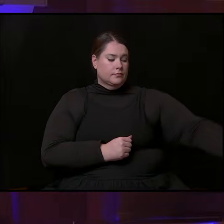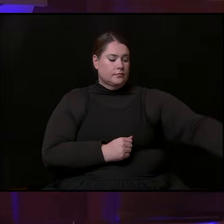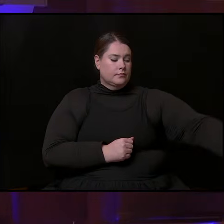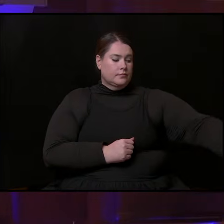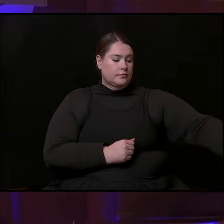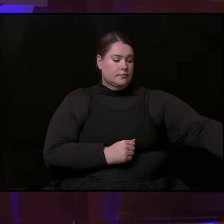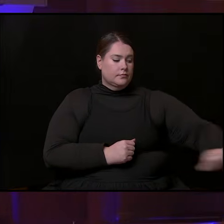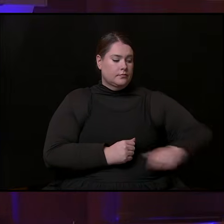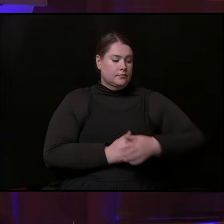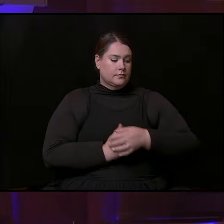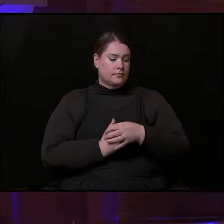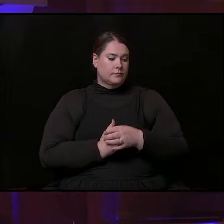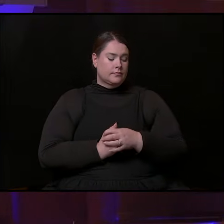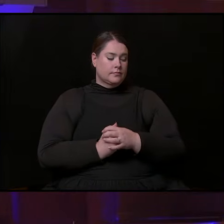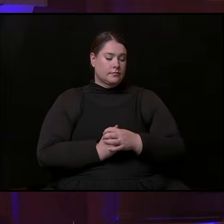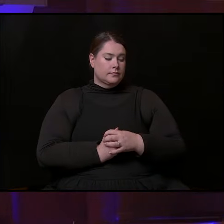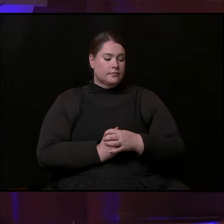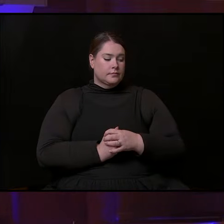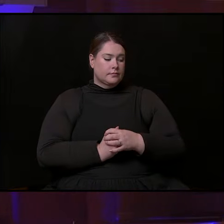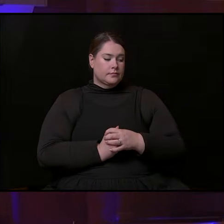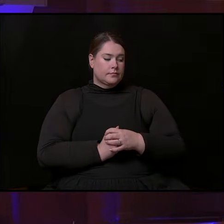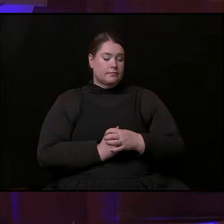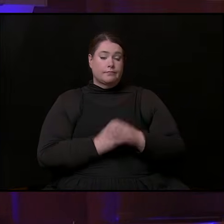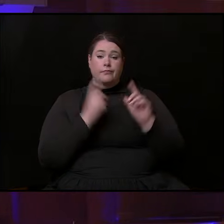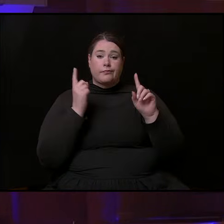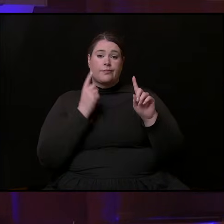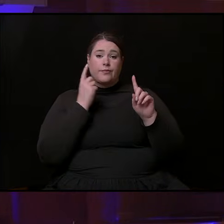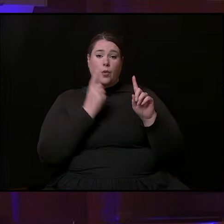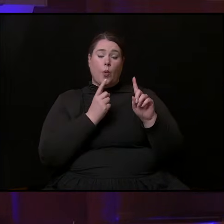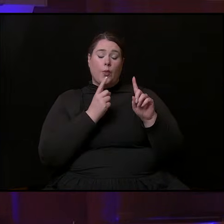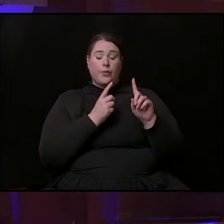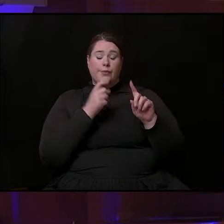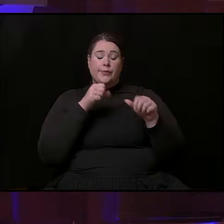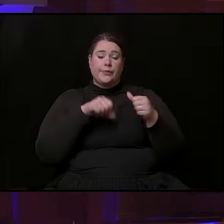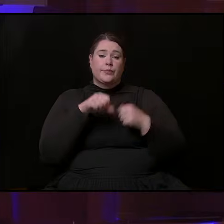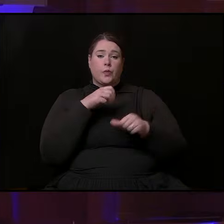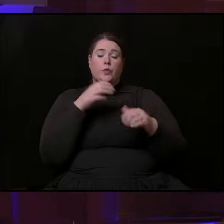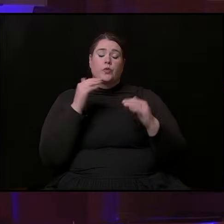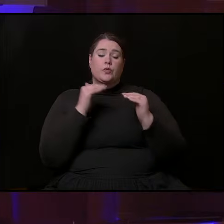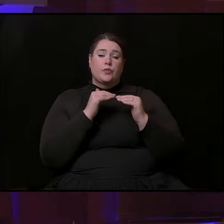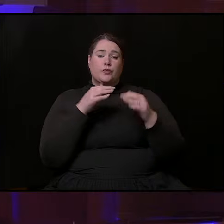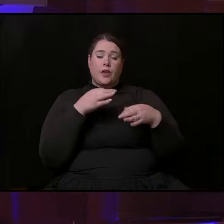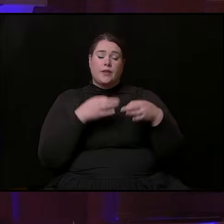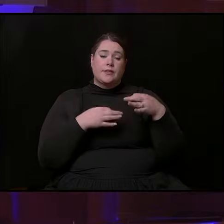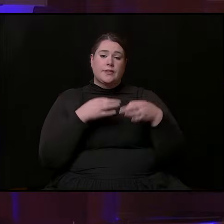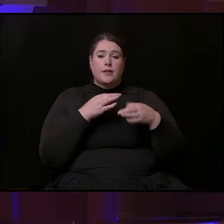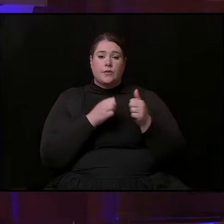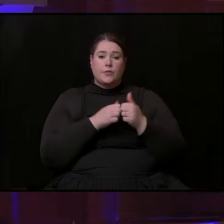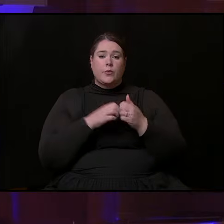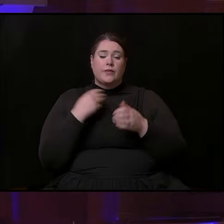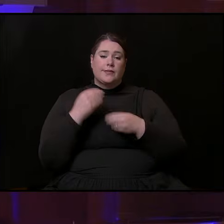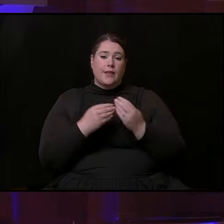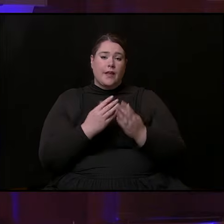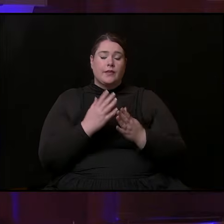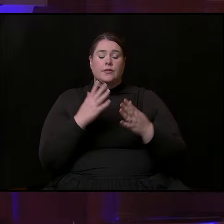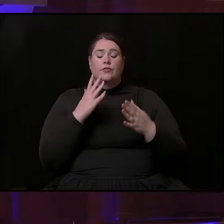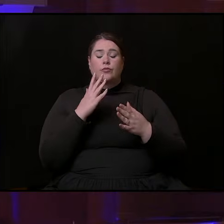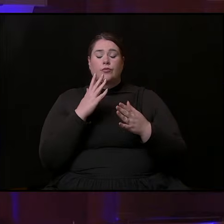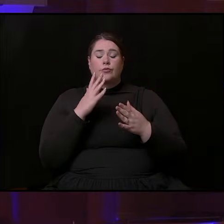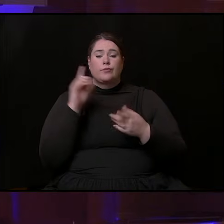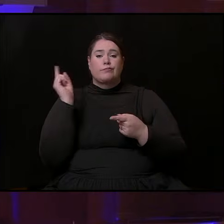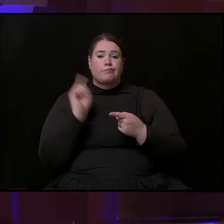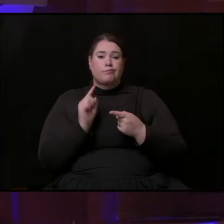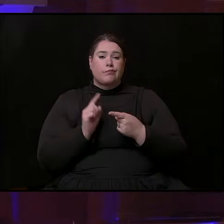Towards social justice with their descendants, and to use our talents and resources to work to mitigate past and present injustices.